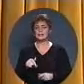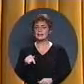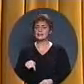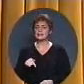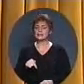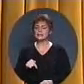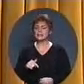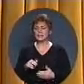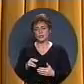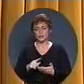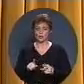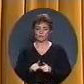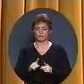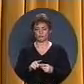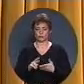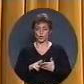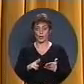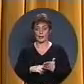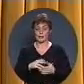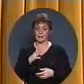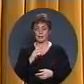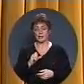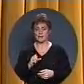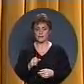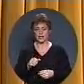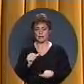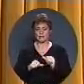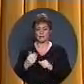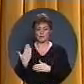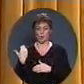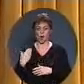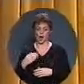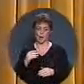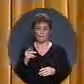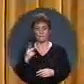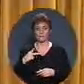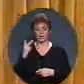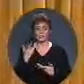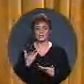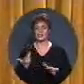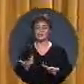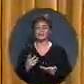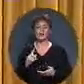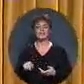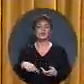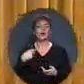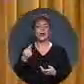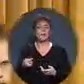Speaker, where is the accountability? What town or city is next on his political hit list?